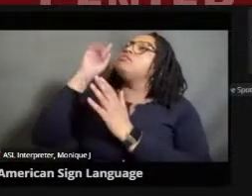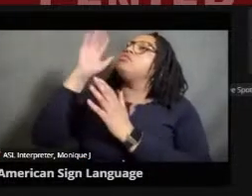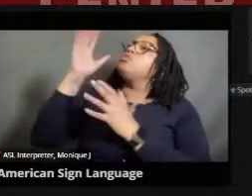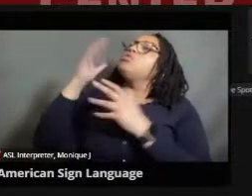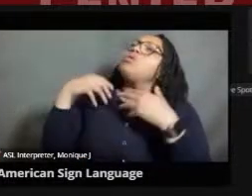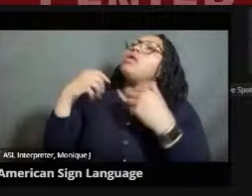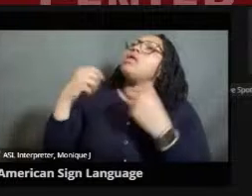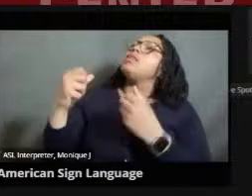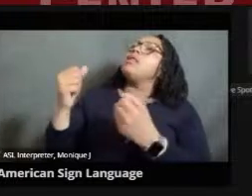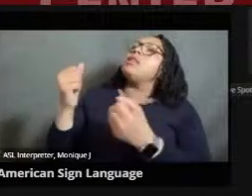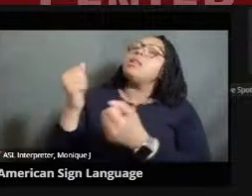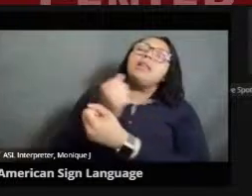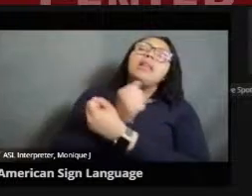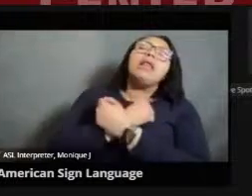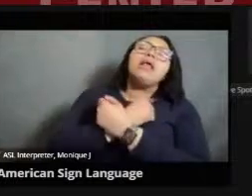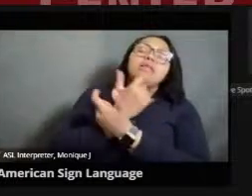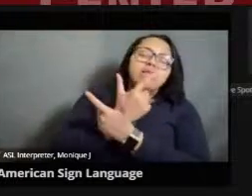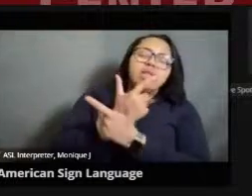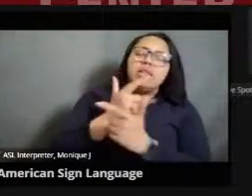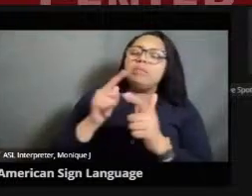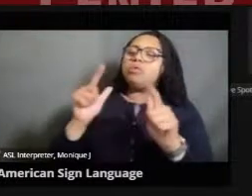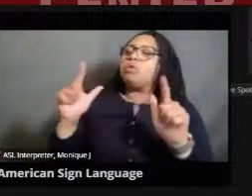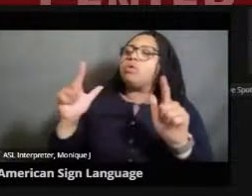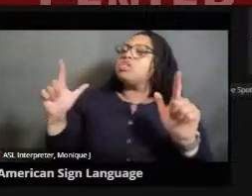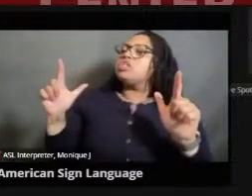liberation to come to